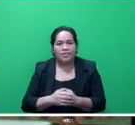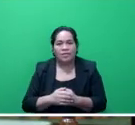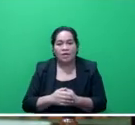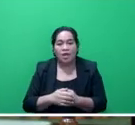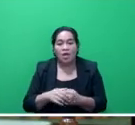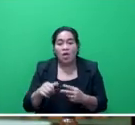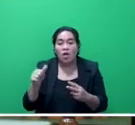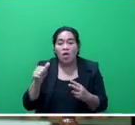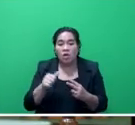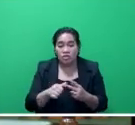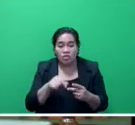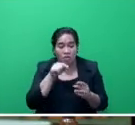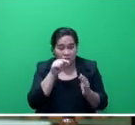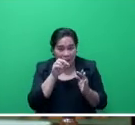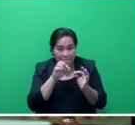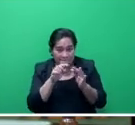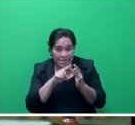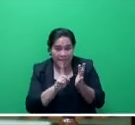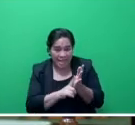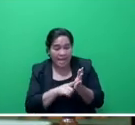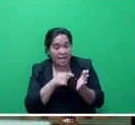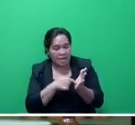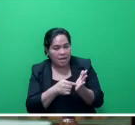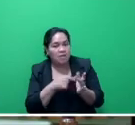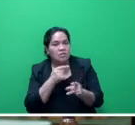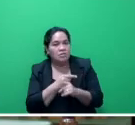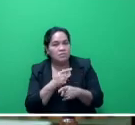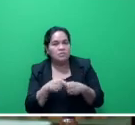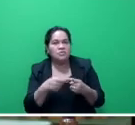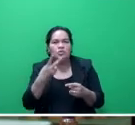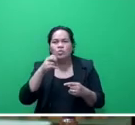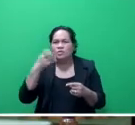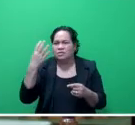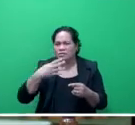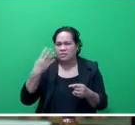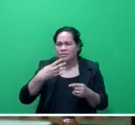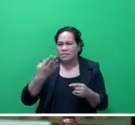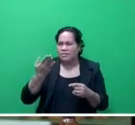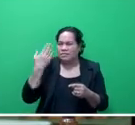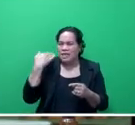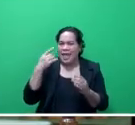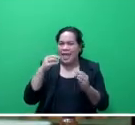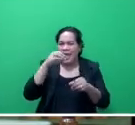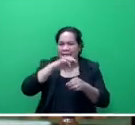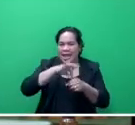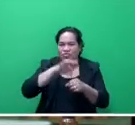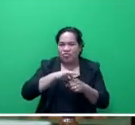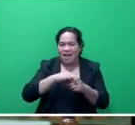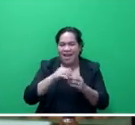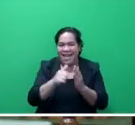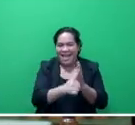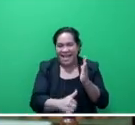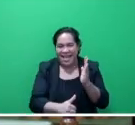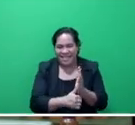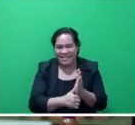will entail consequential amendments to the 2014 Electoral Act, requiring political parties, political candidates, and